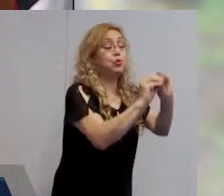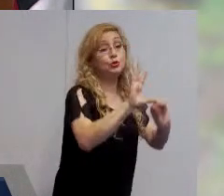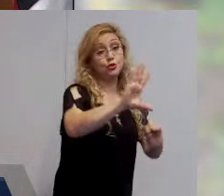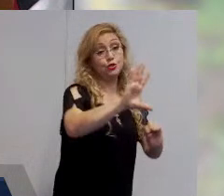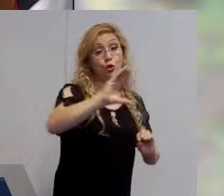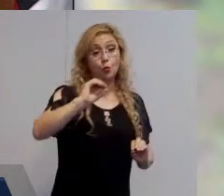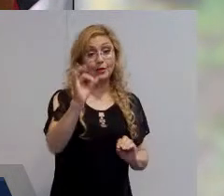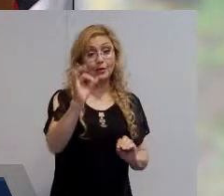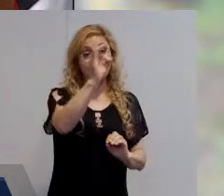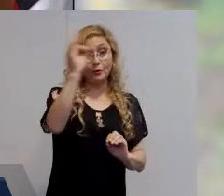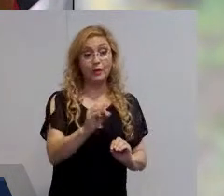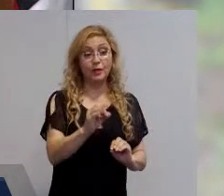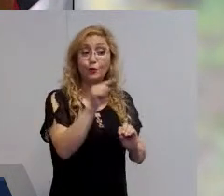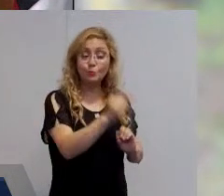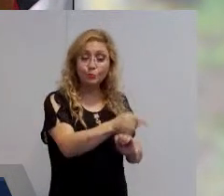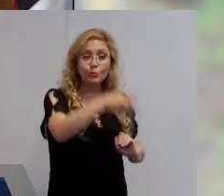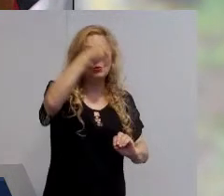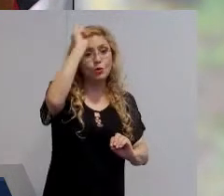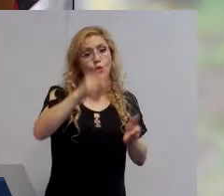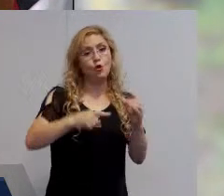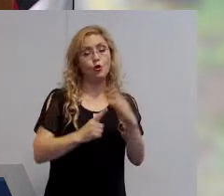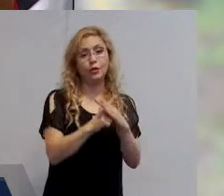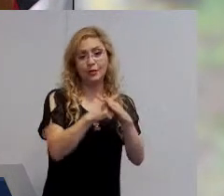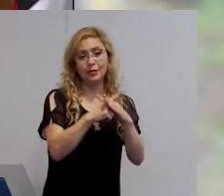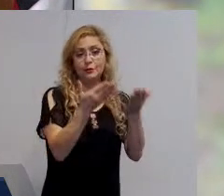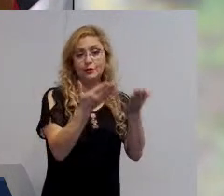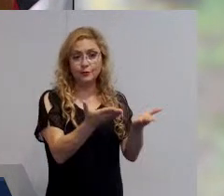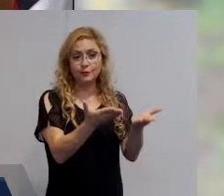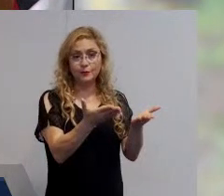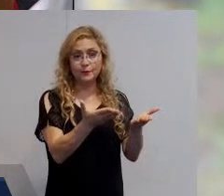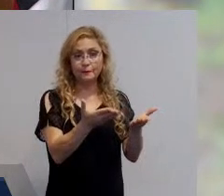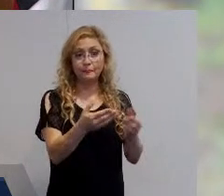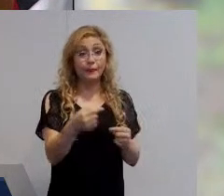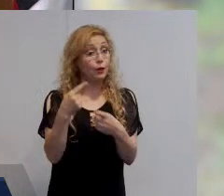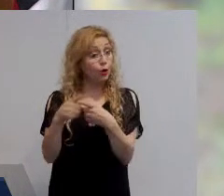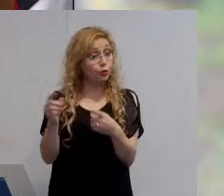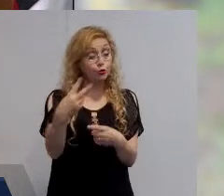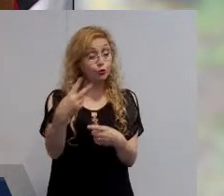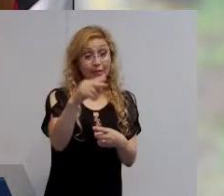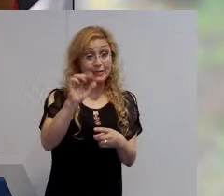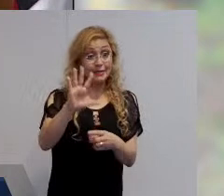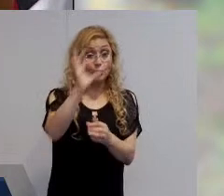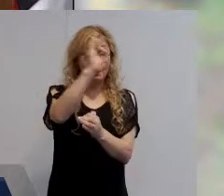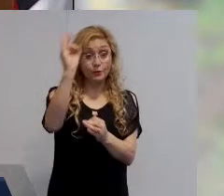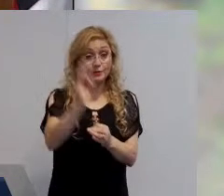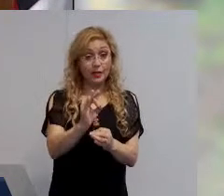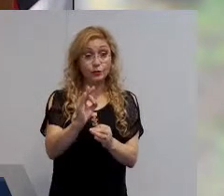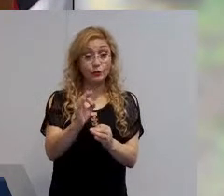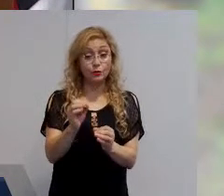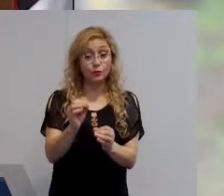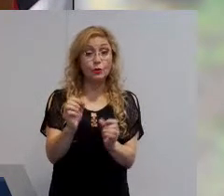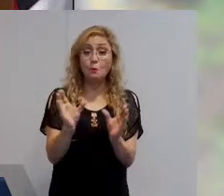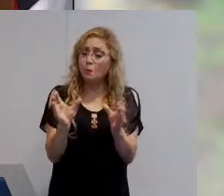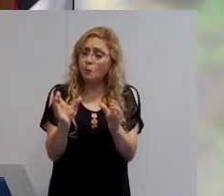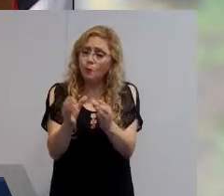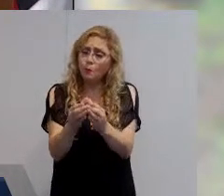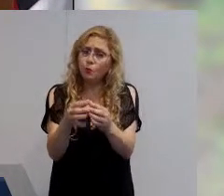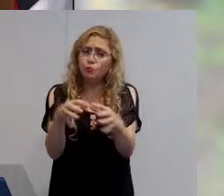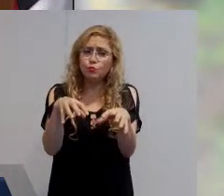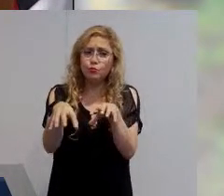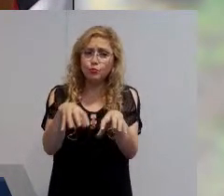than 50%, and over 50% is in the hand of peasant farmers. Another 25% is in the hands